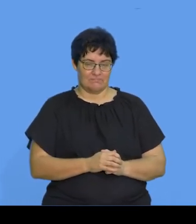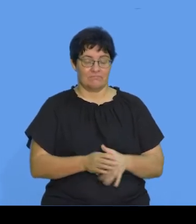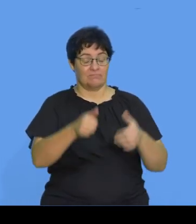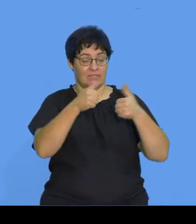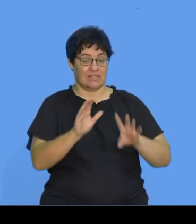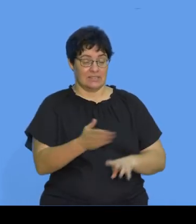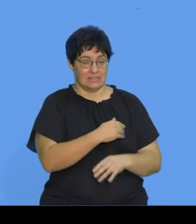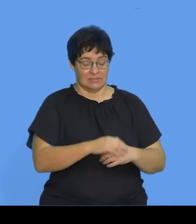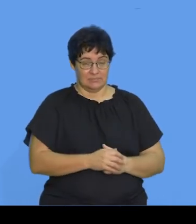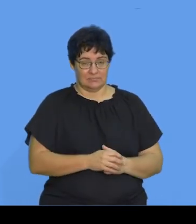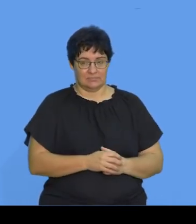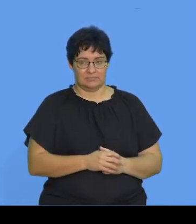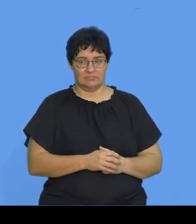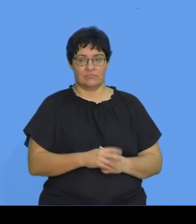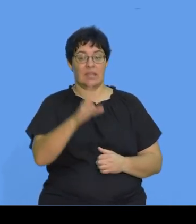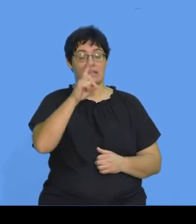Okay, next question.